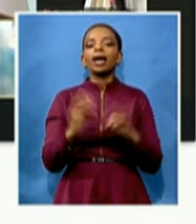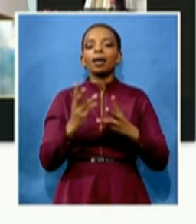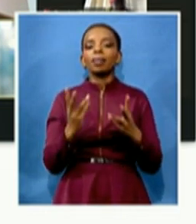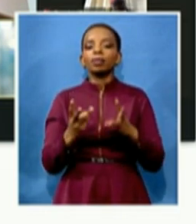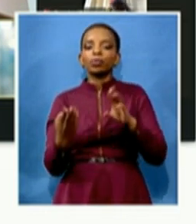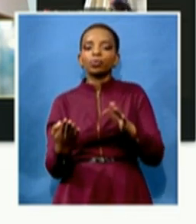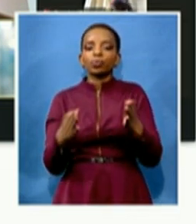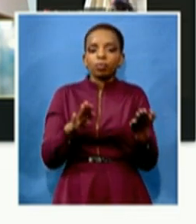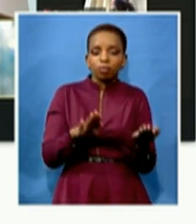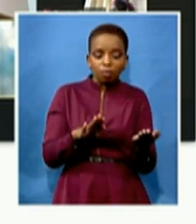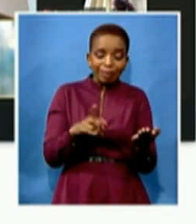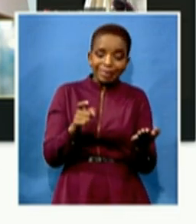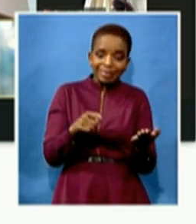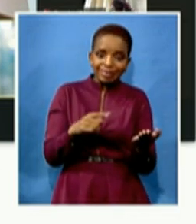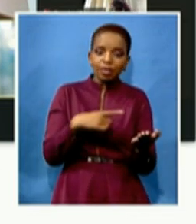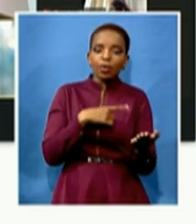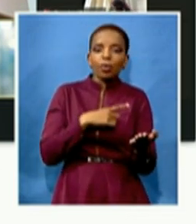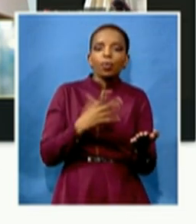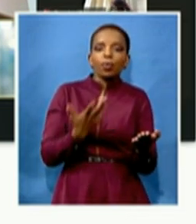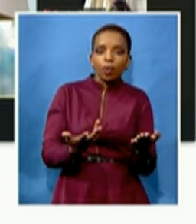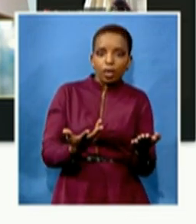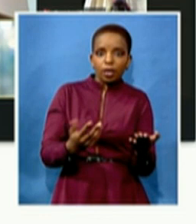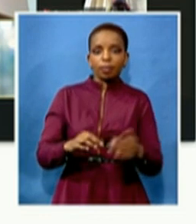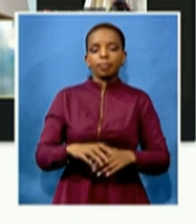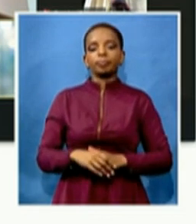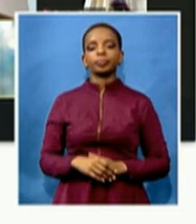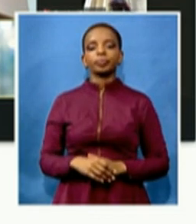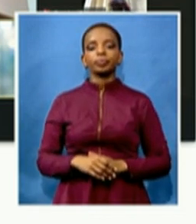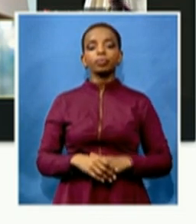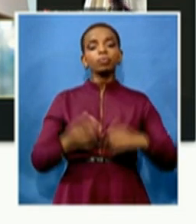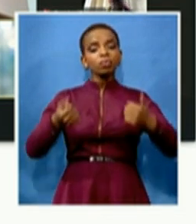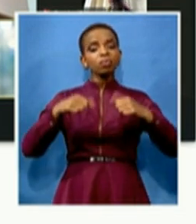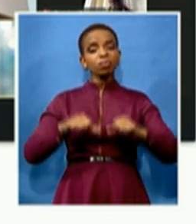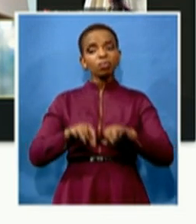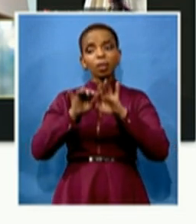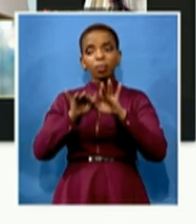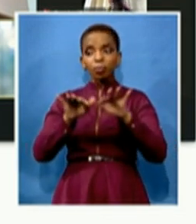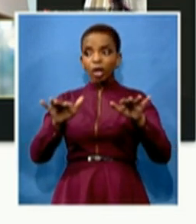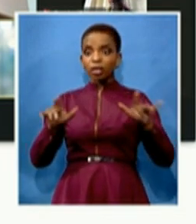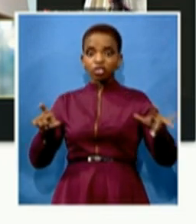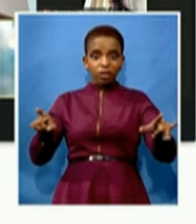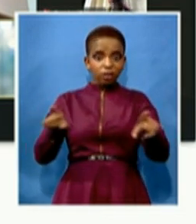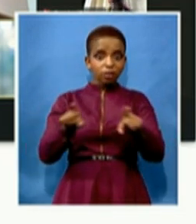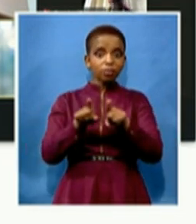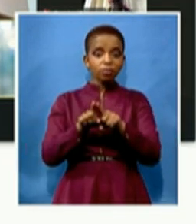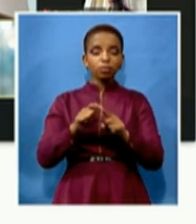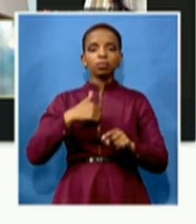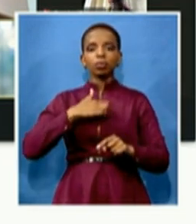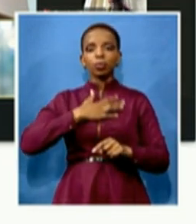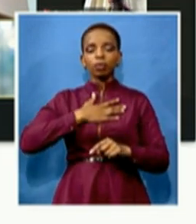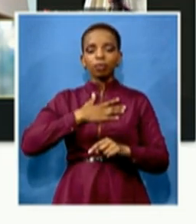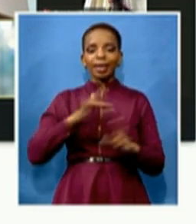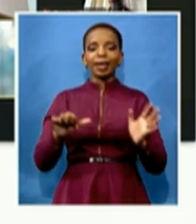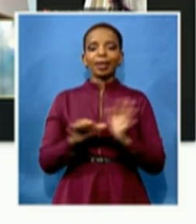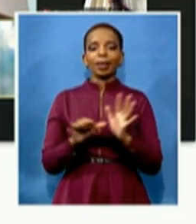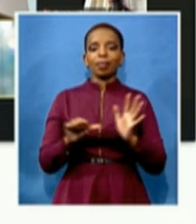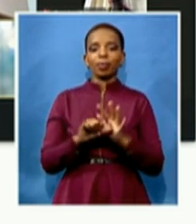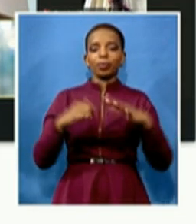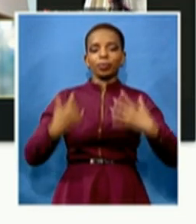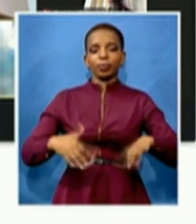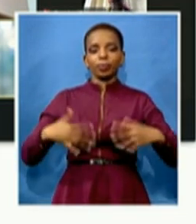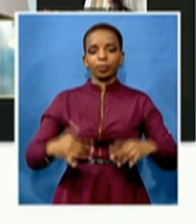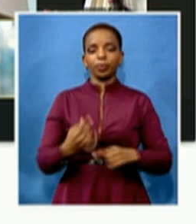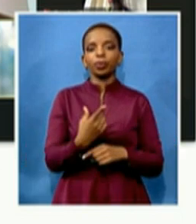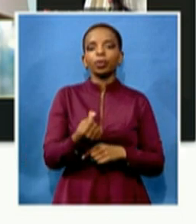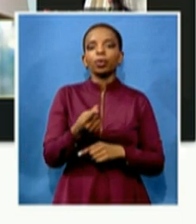the population, it is important to continue to calibrate it, allowing for the very specific dynamics